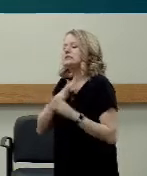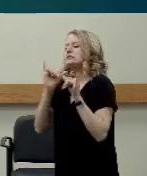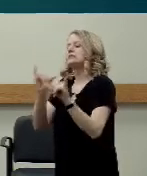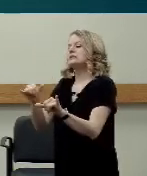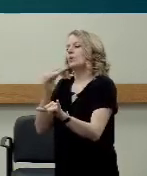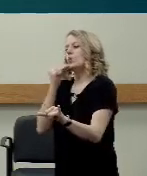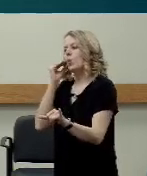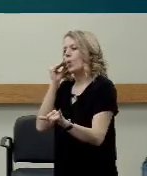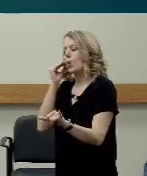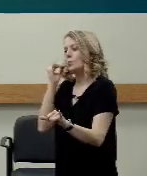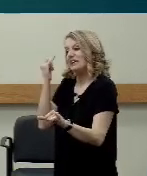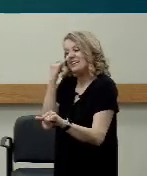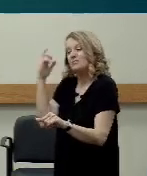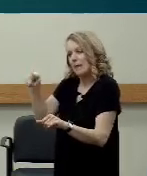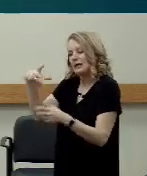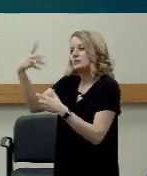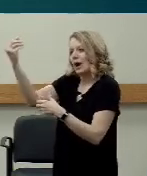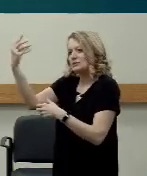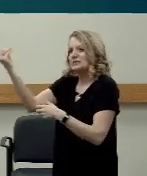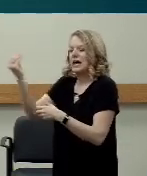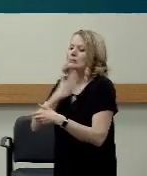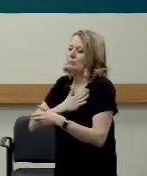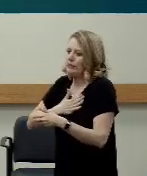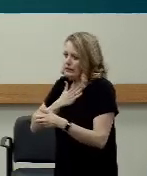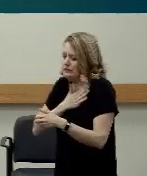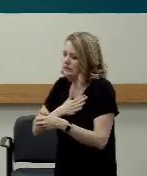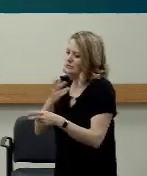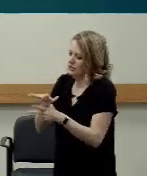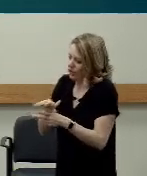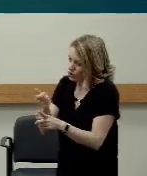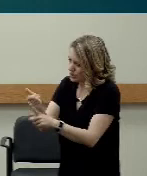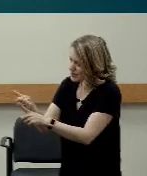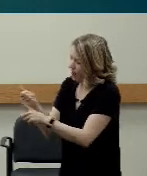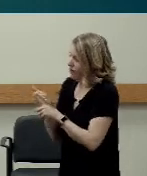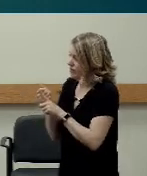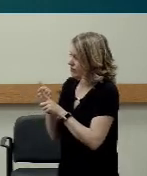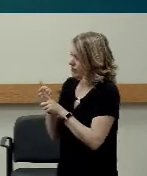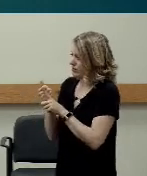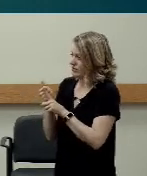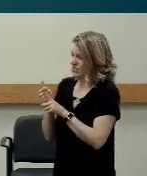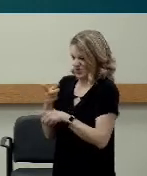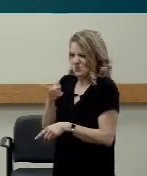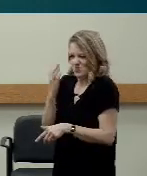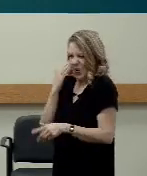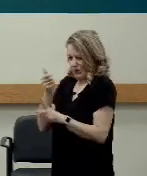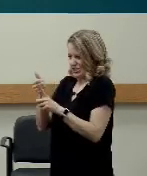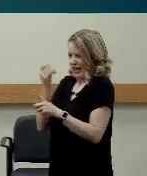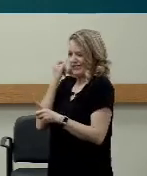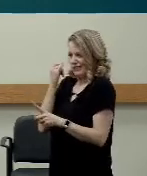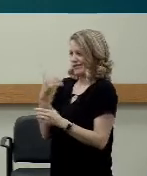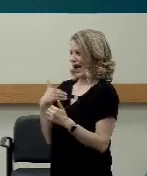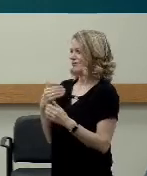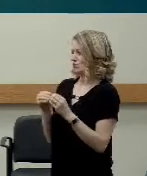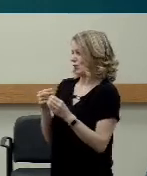to go outside. And no one knows who the high-risk group is better than those in the high-risk